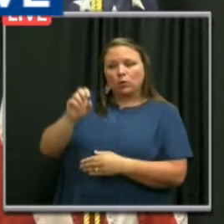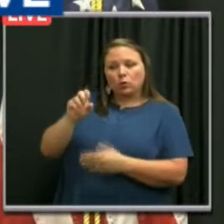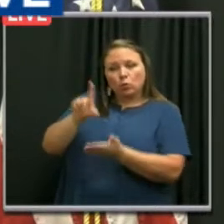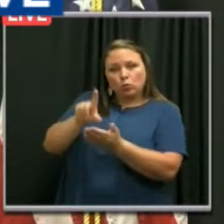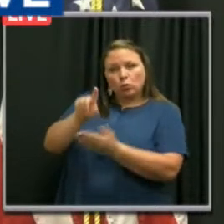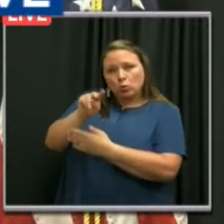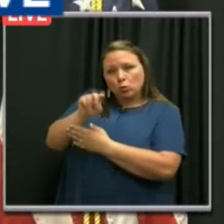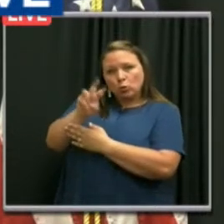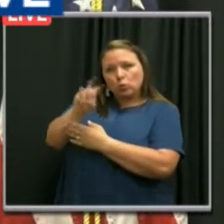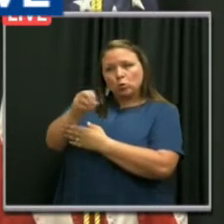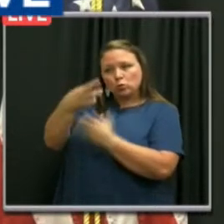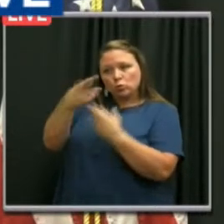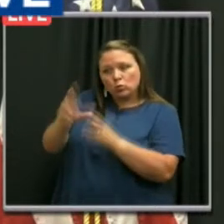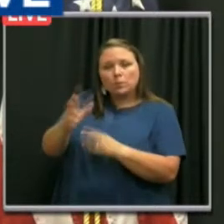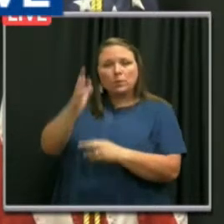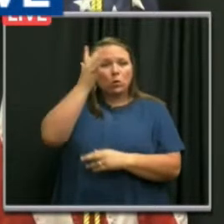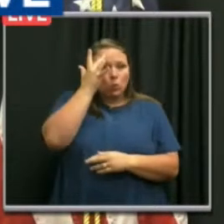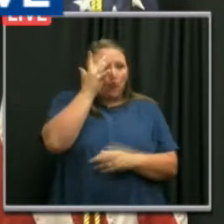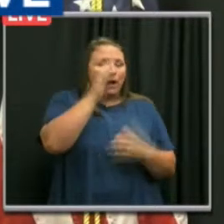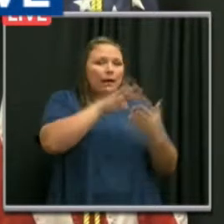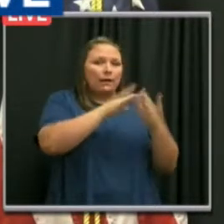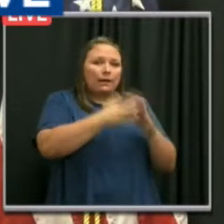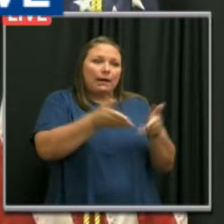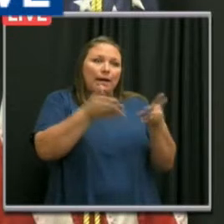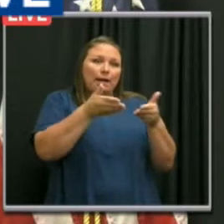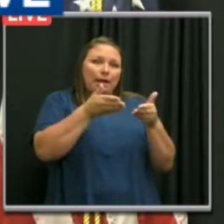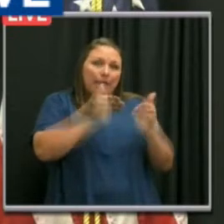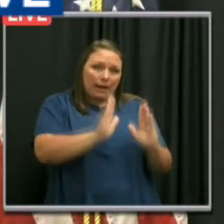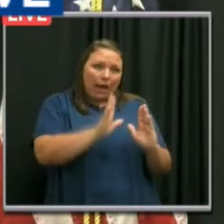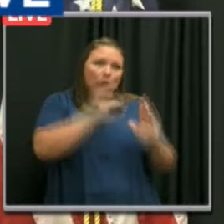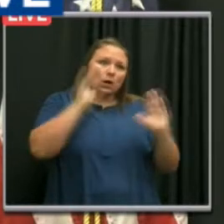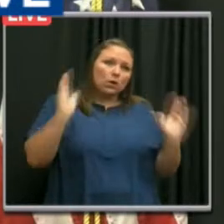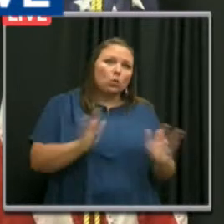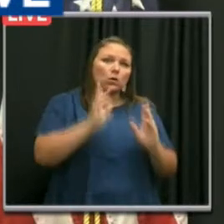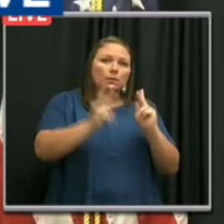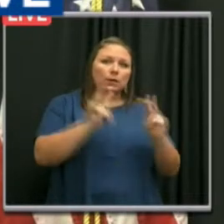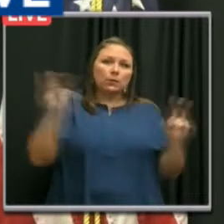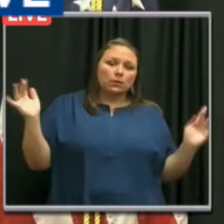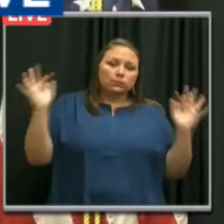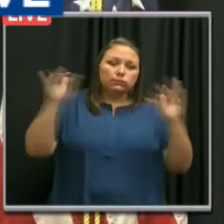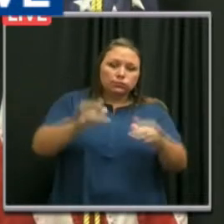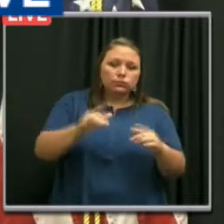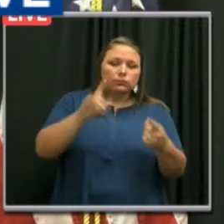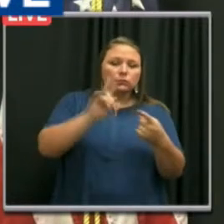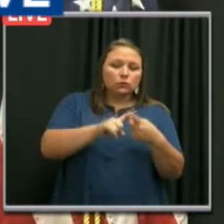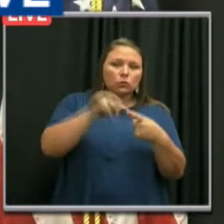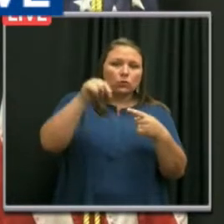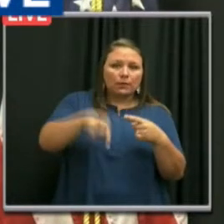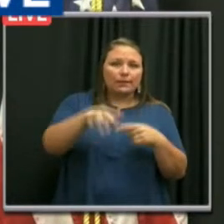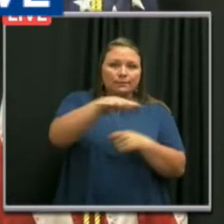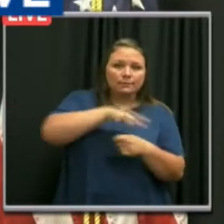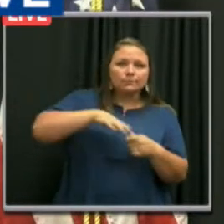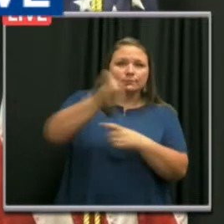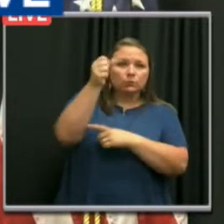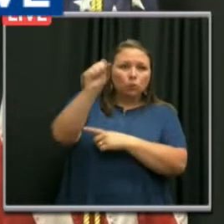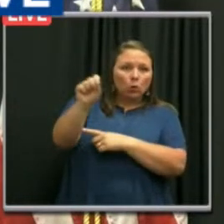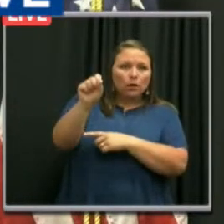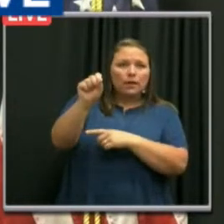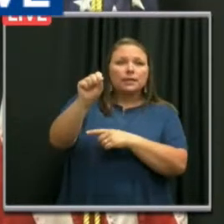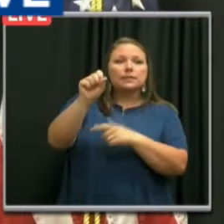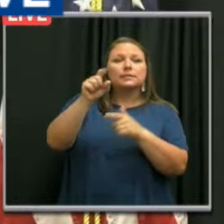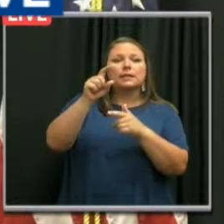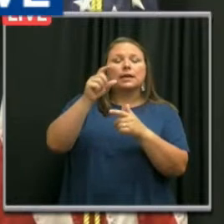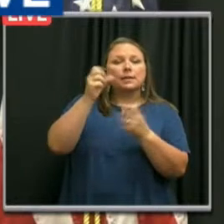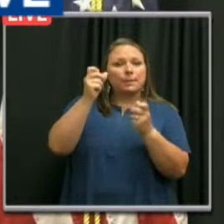the city is allowing and is in some instances encouraging people to come downtown to protest. And this is drawing